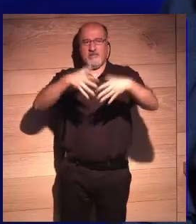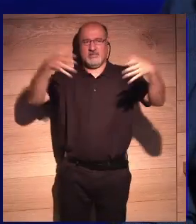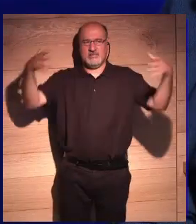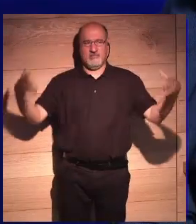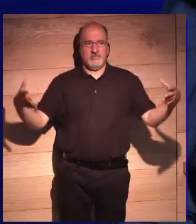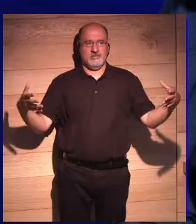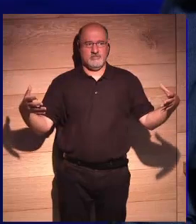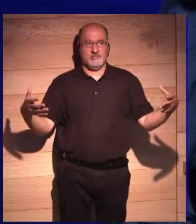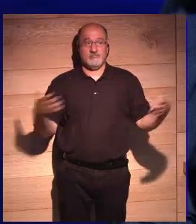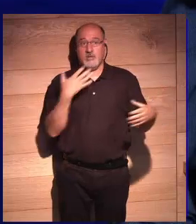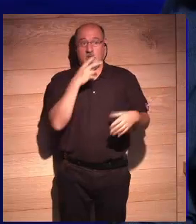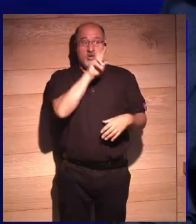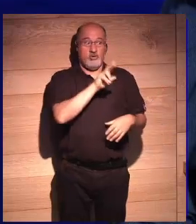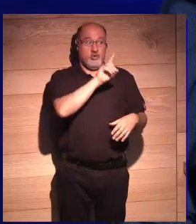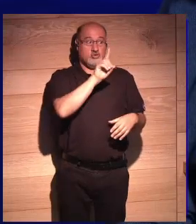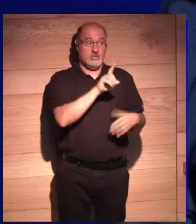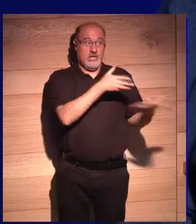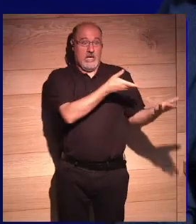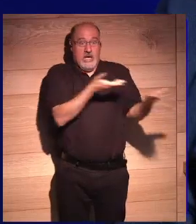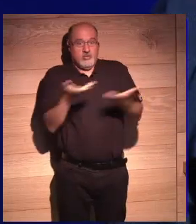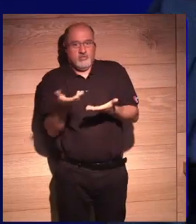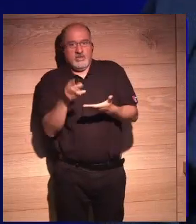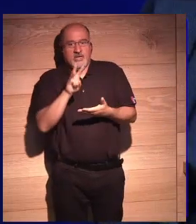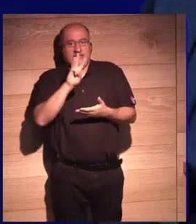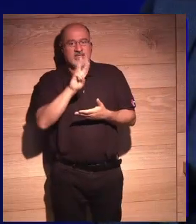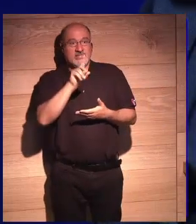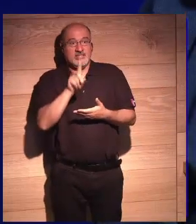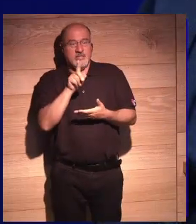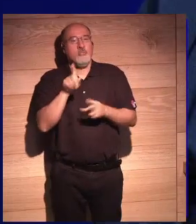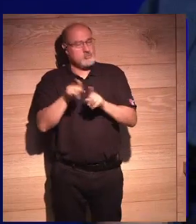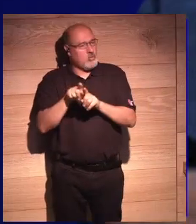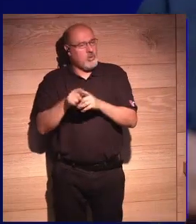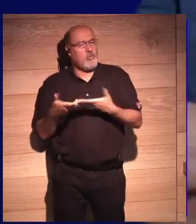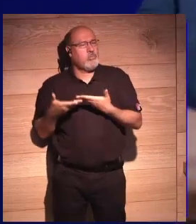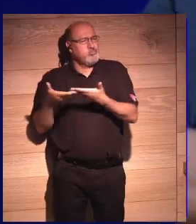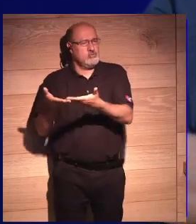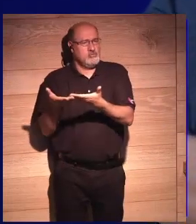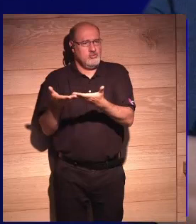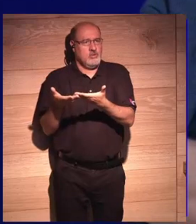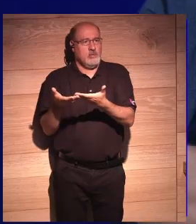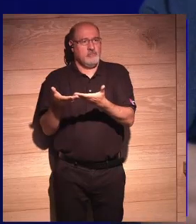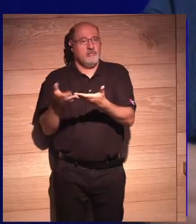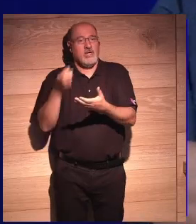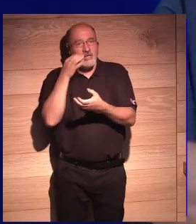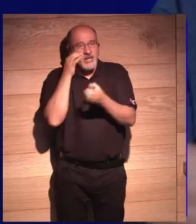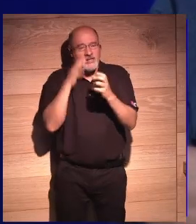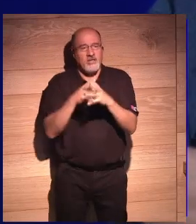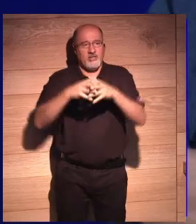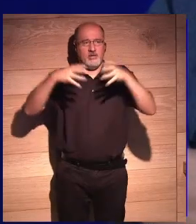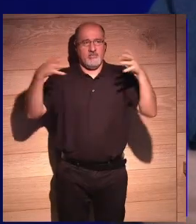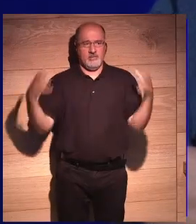so that the point of view is better. So as 2D helps 3D, this has a great potential to